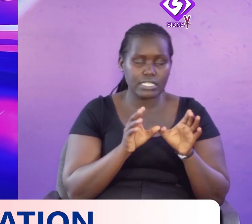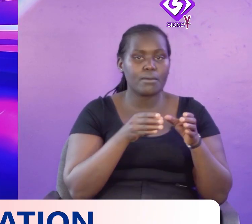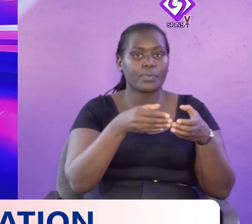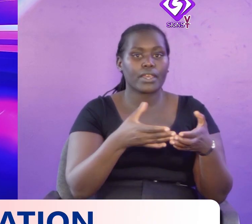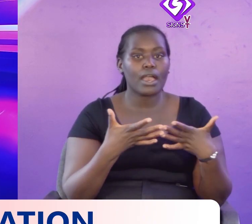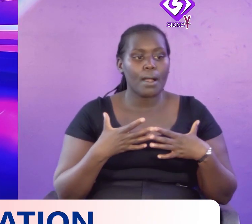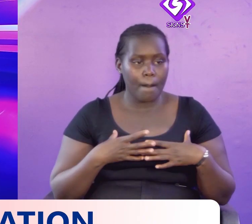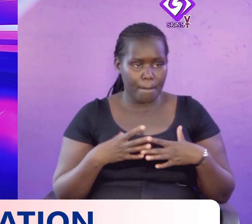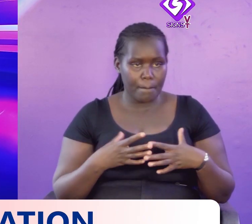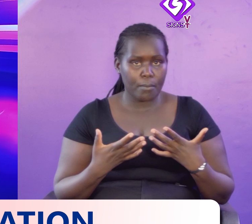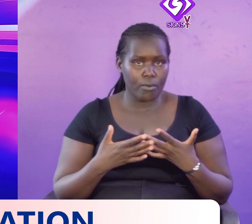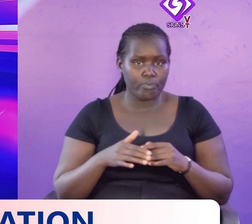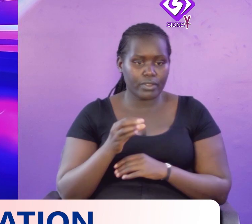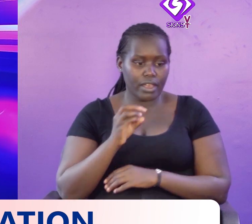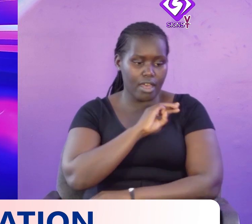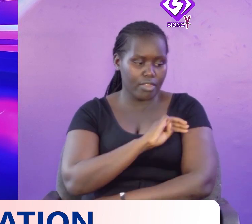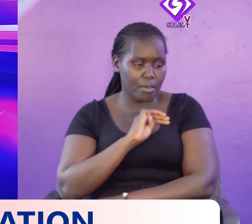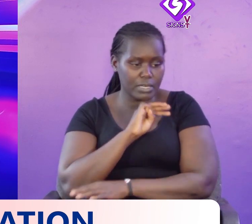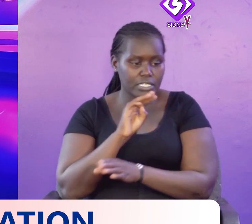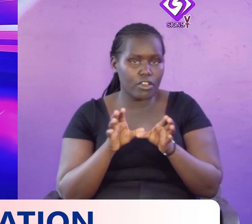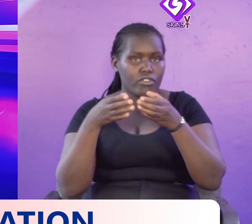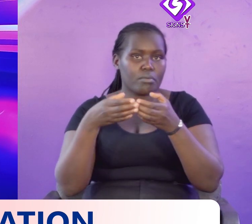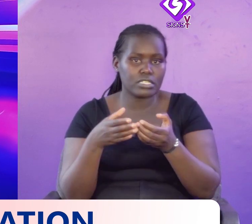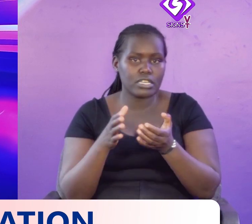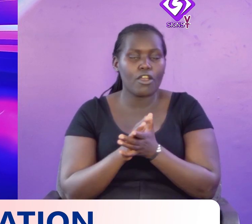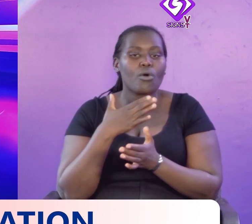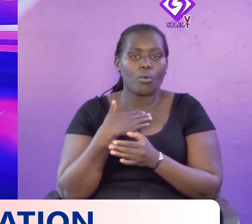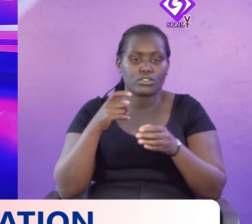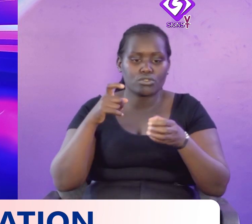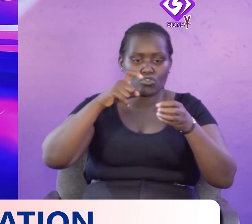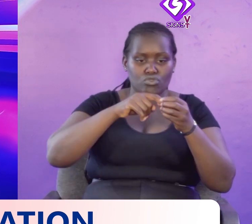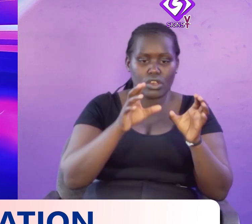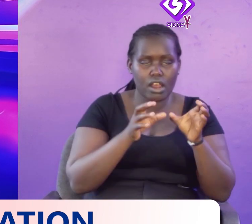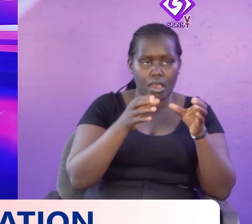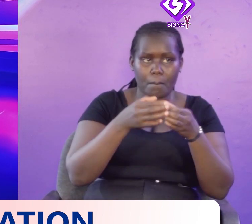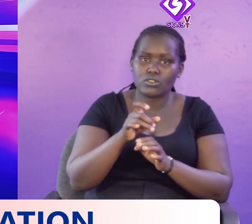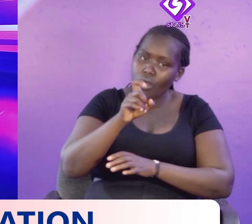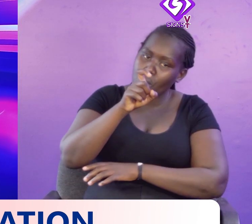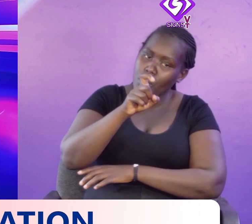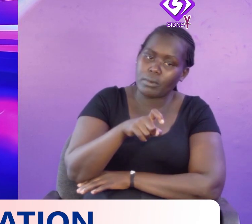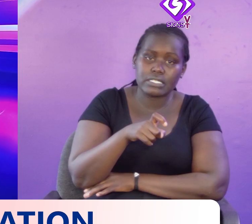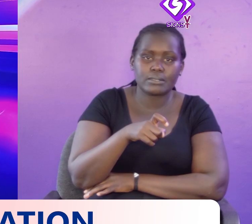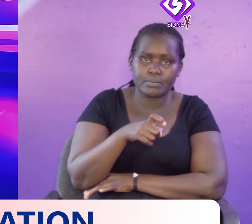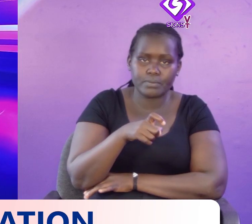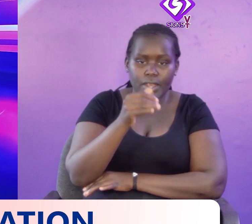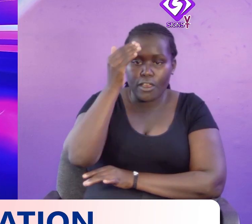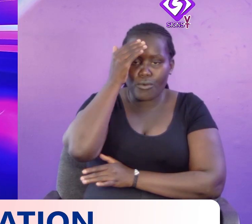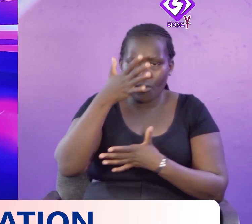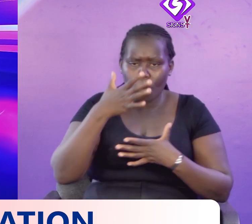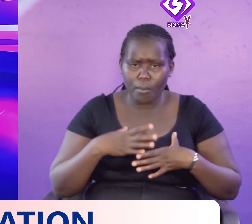will be at the mercy of the party. You want to join a party? Right. Yeah, you must be. And do you know